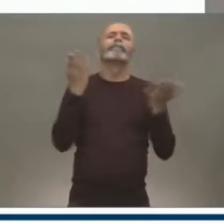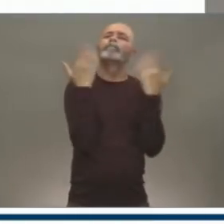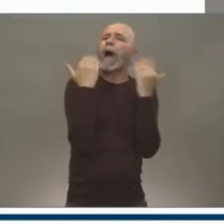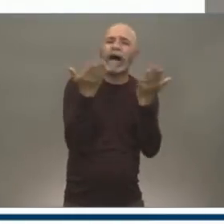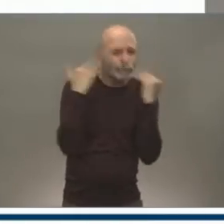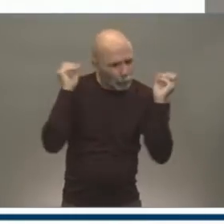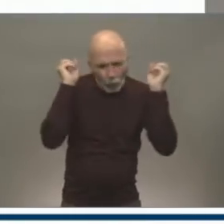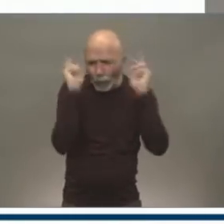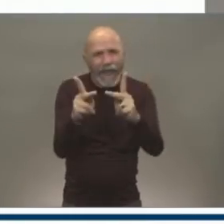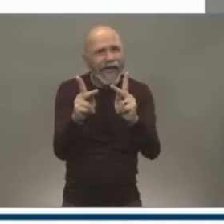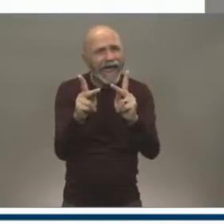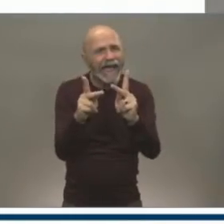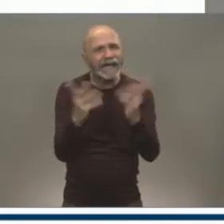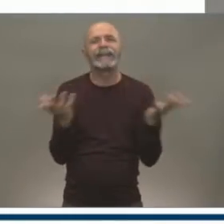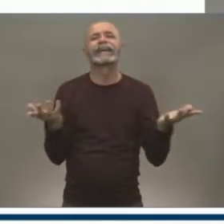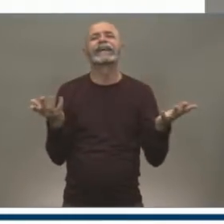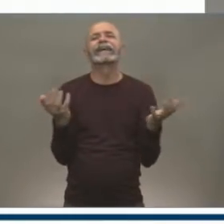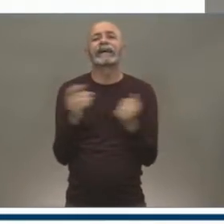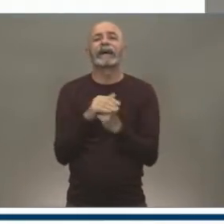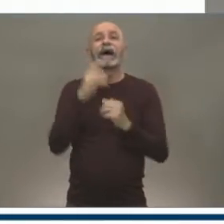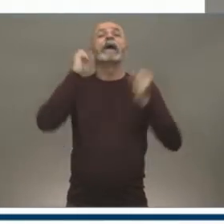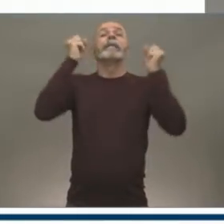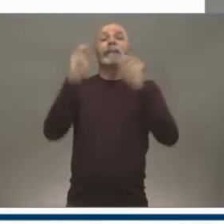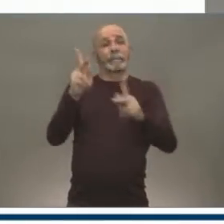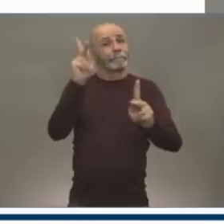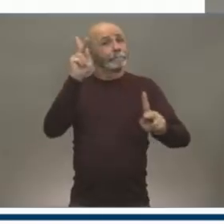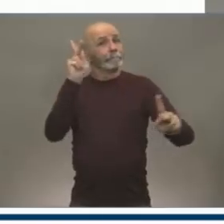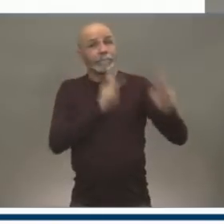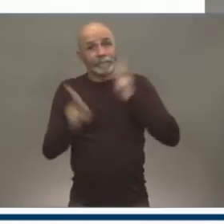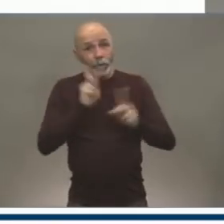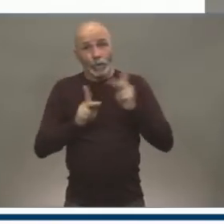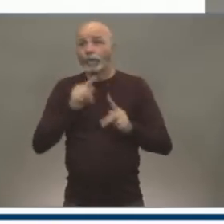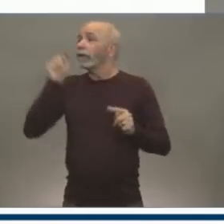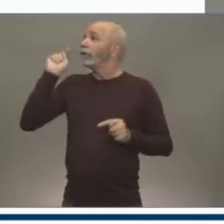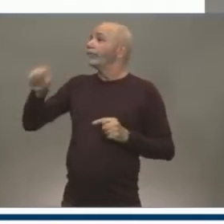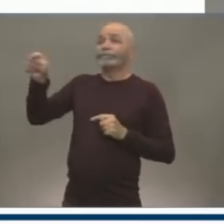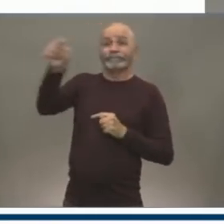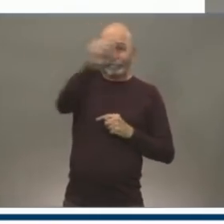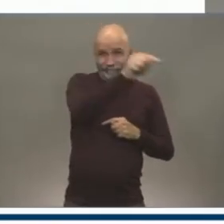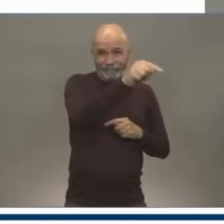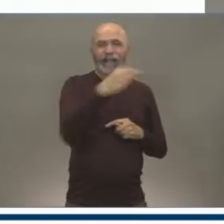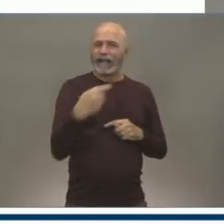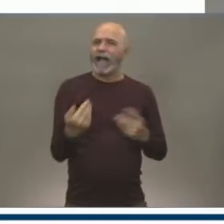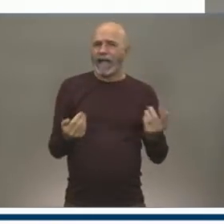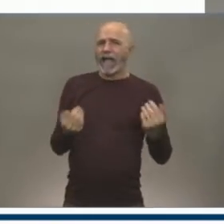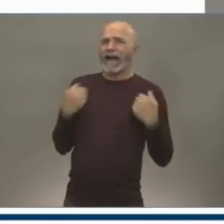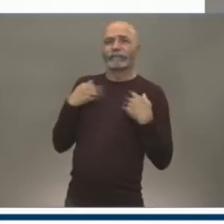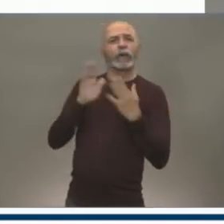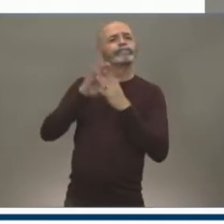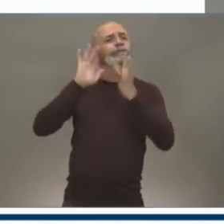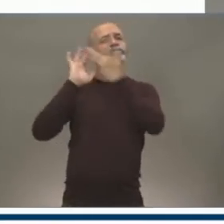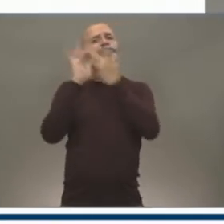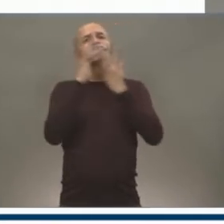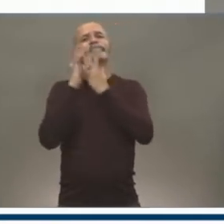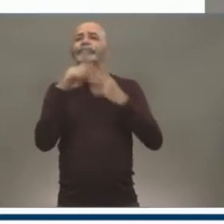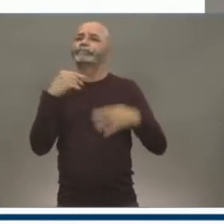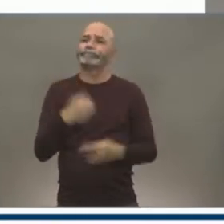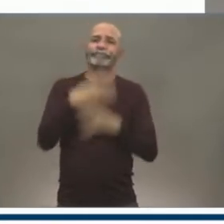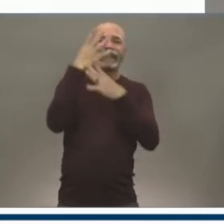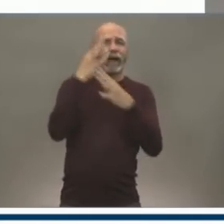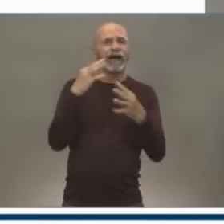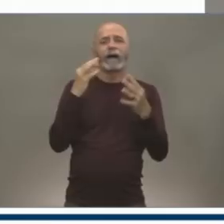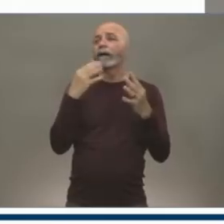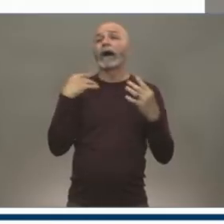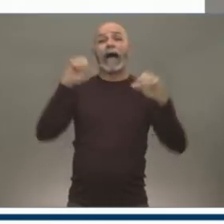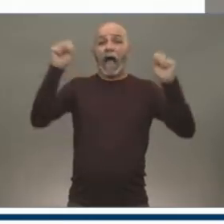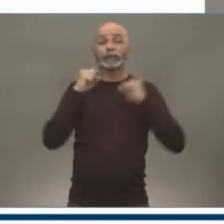But I also know that there are many local operations offering online fitness classes for free. This may